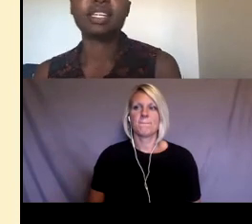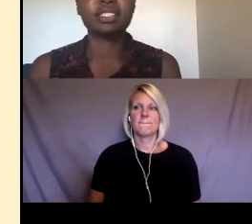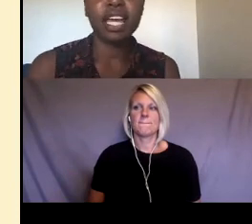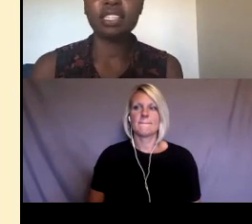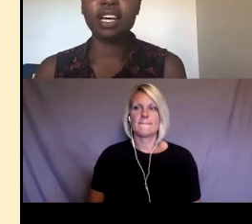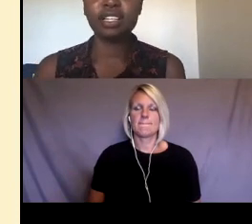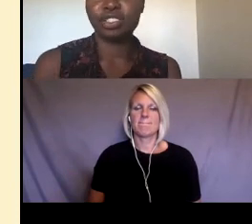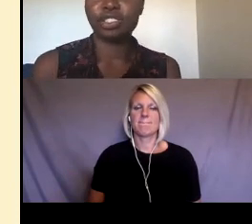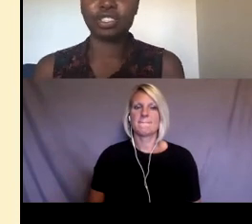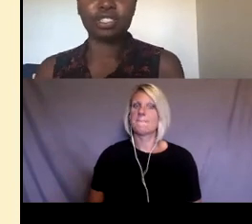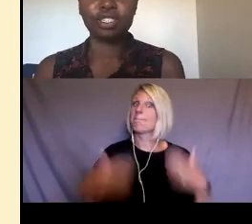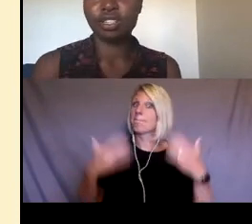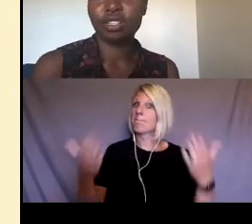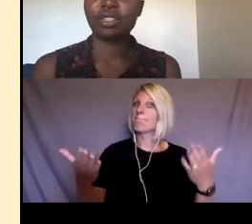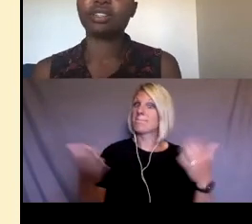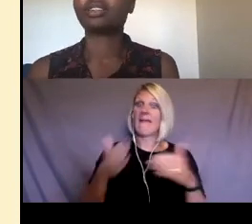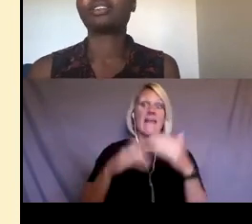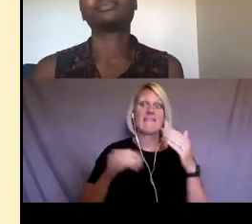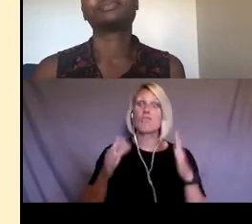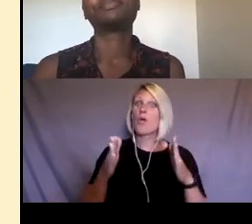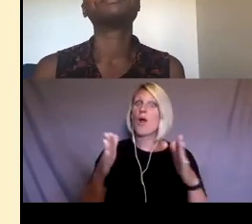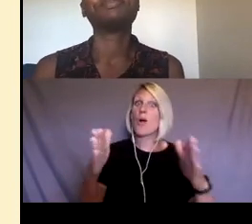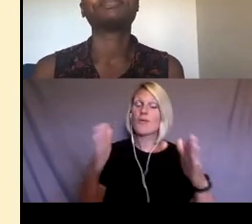now we've come to the end of the road, everybody.